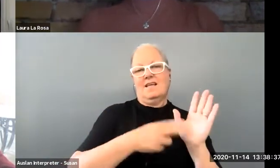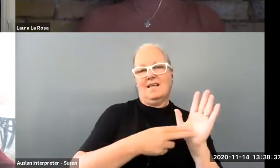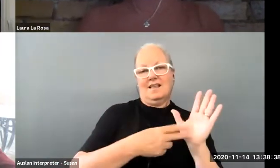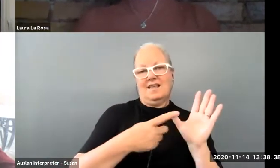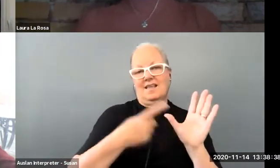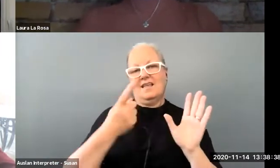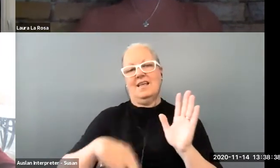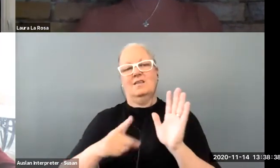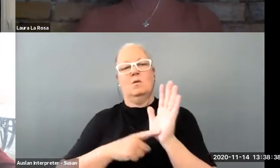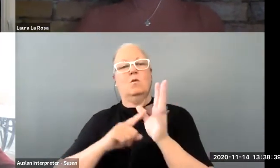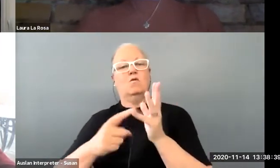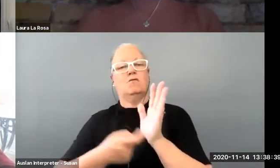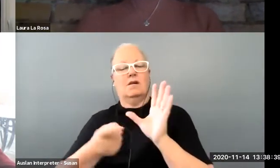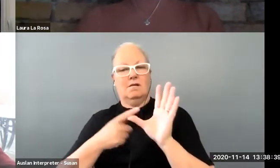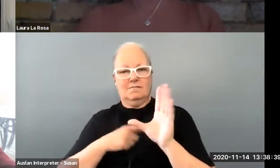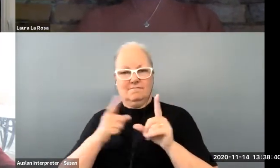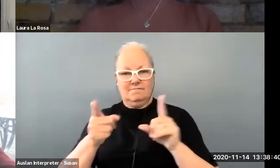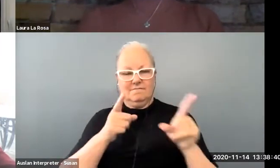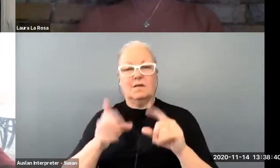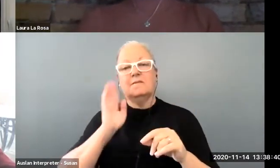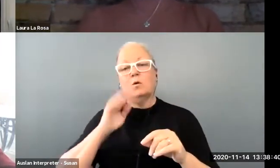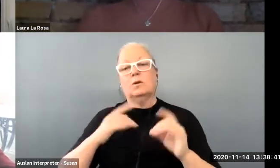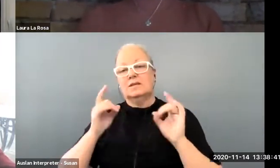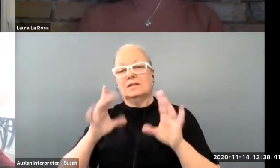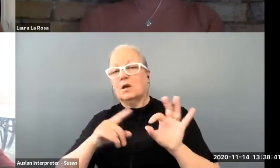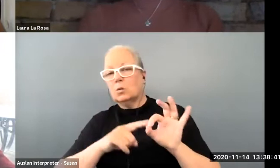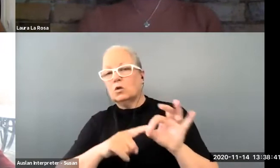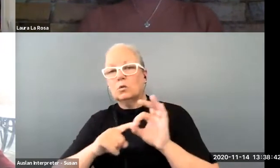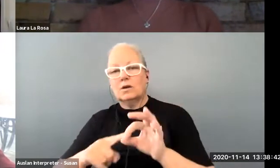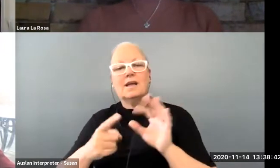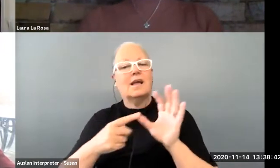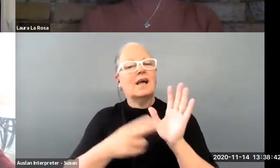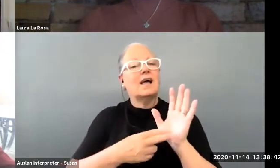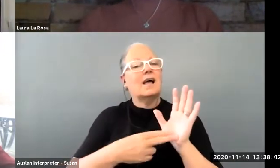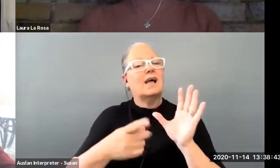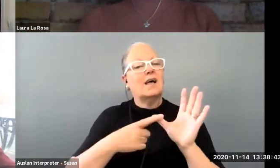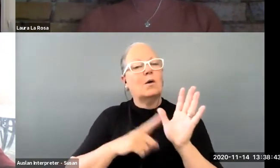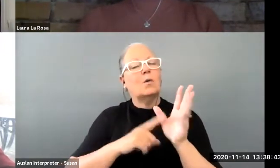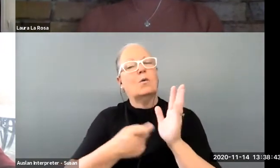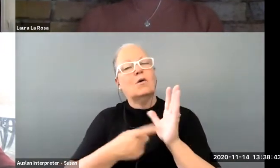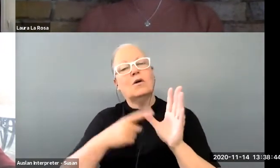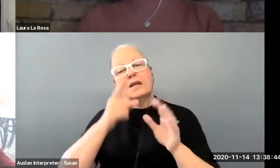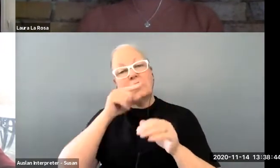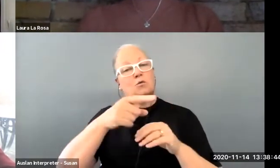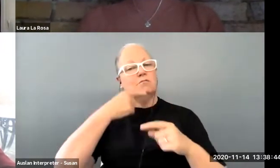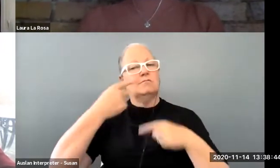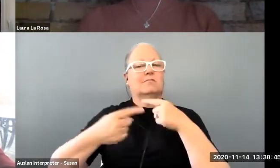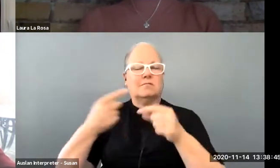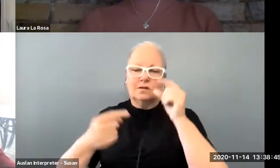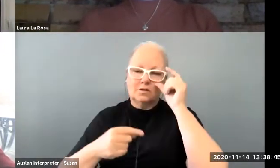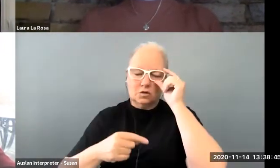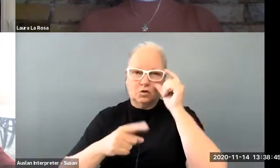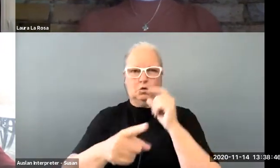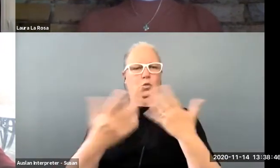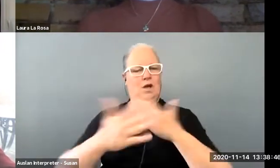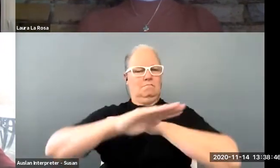LaRosa. Just before we kickstart the questions, Anna and Laura, if you could please let everyone know what country you are Zooming in